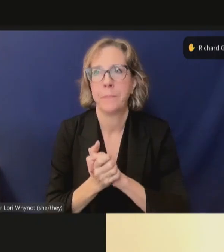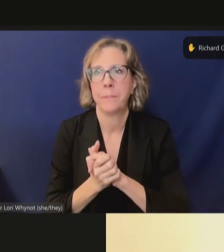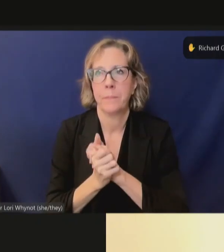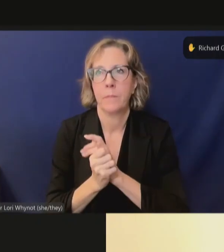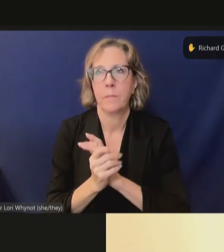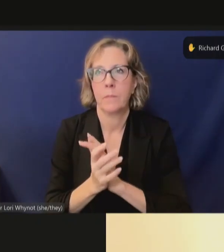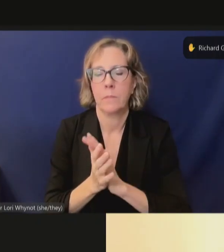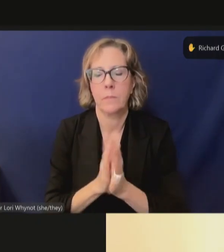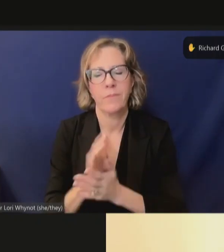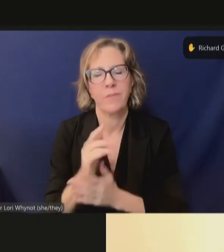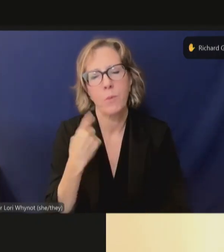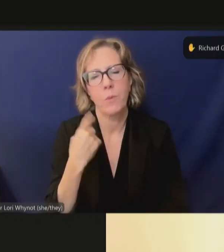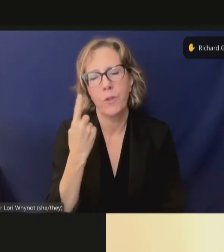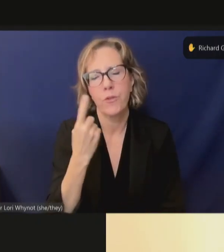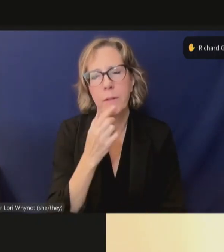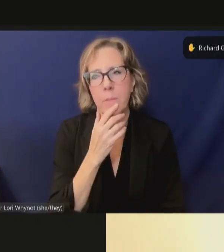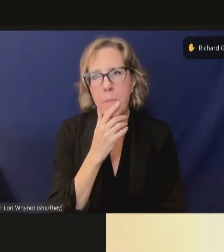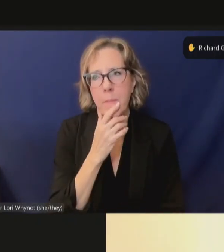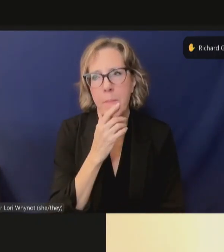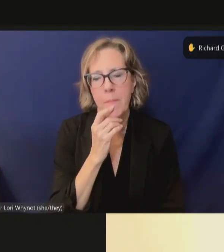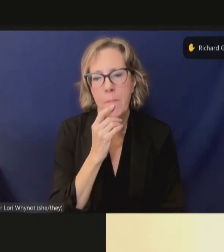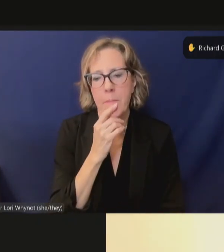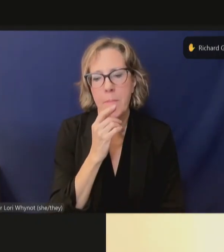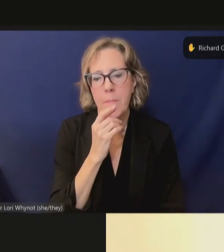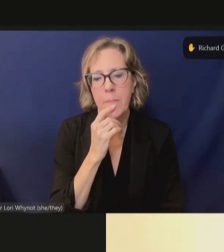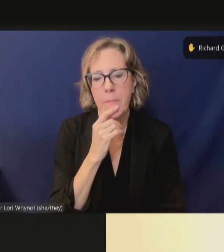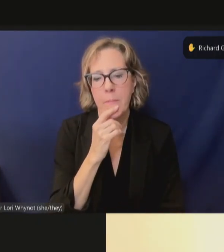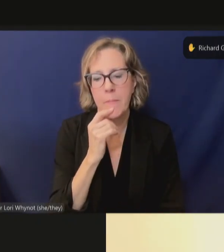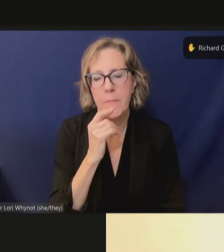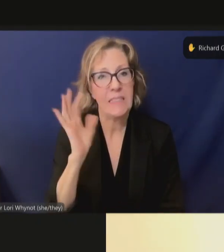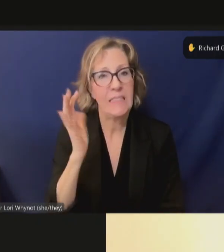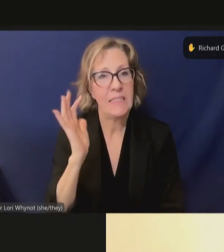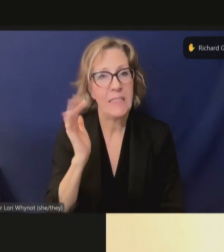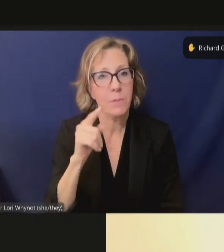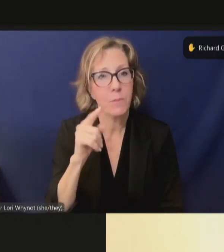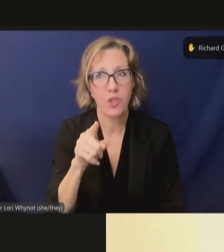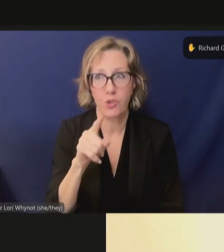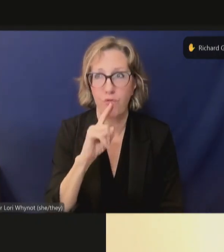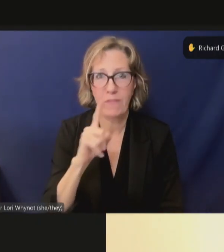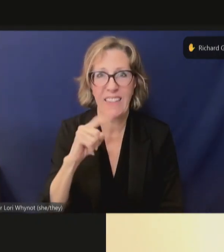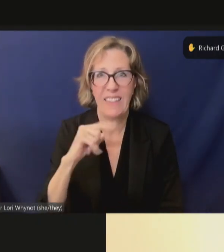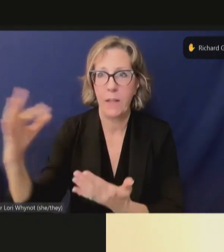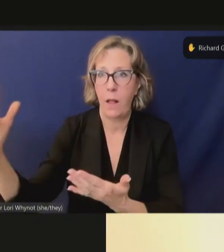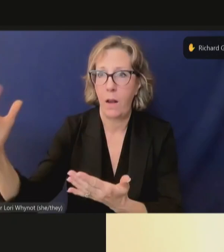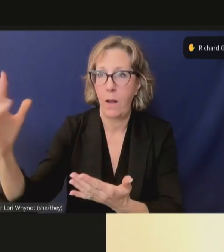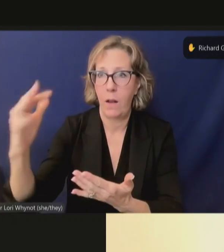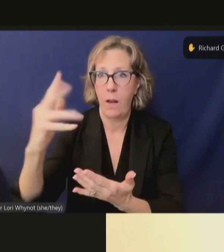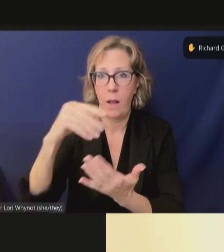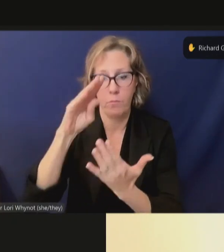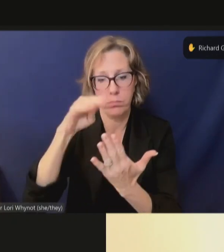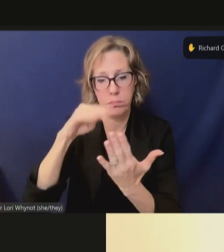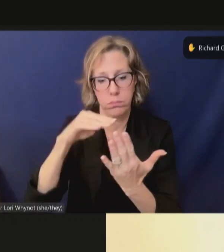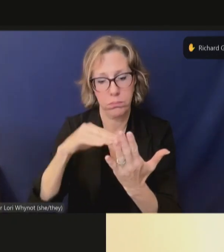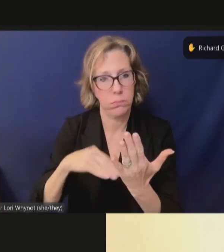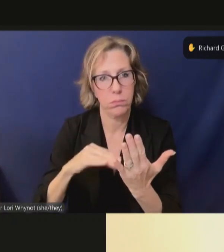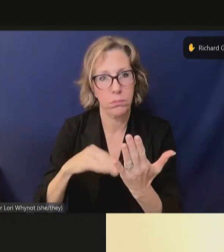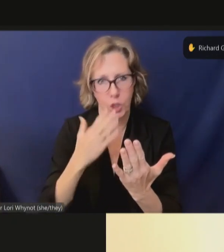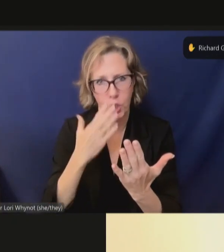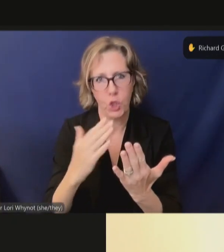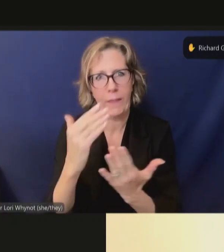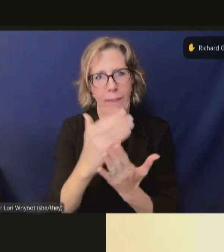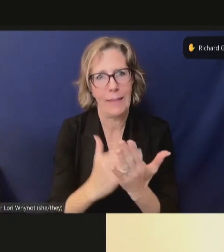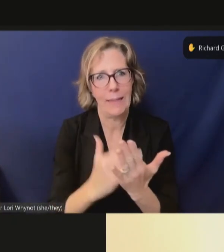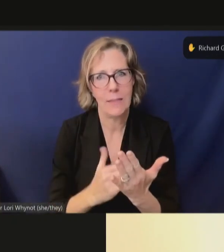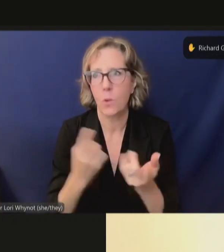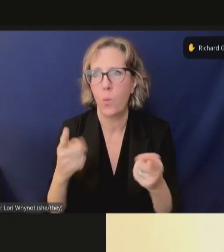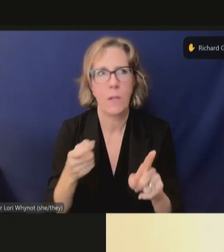I'm wondering if, it sounds like, you've compiled a pretty good list of what's been happening that's affecting those